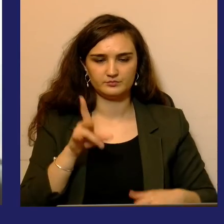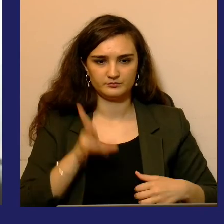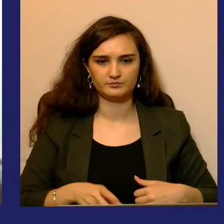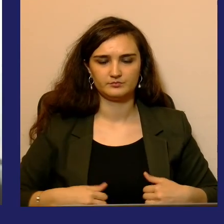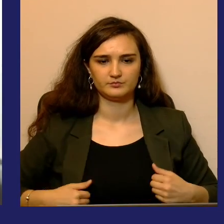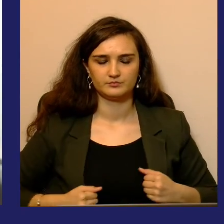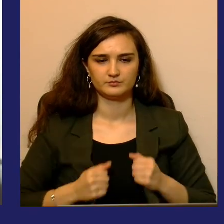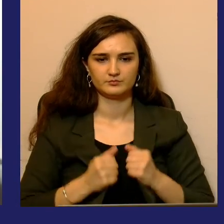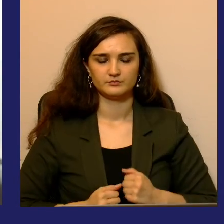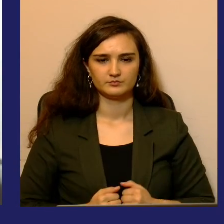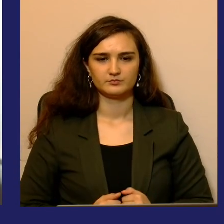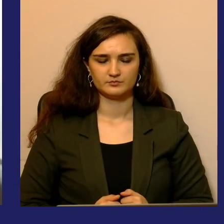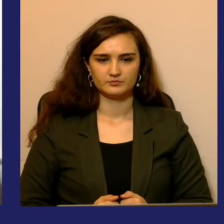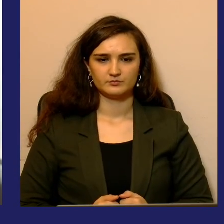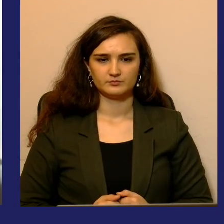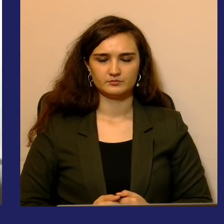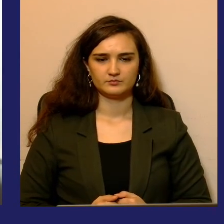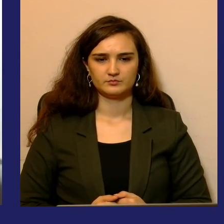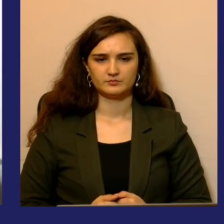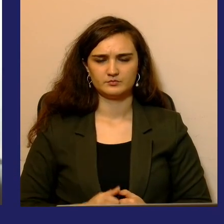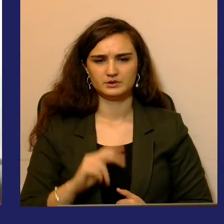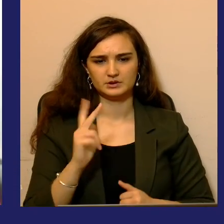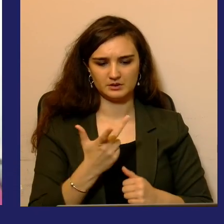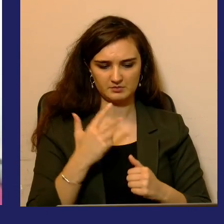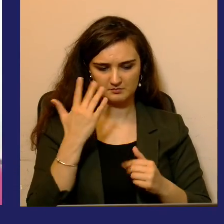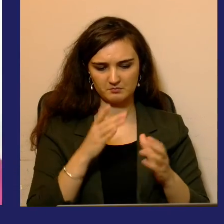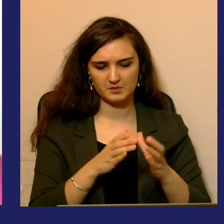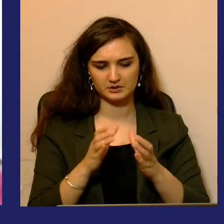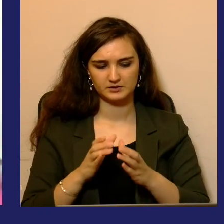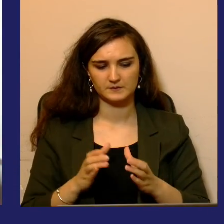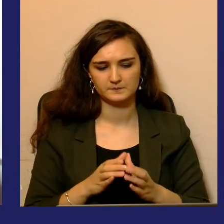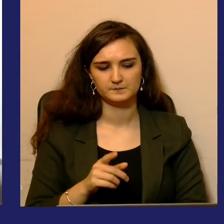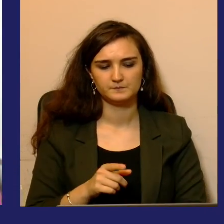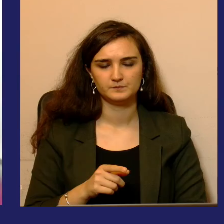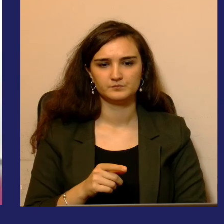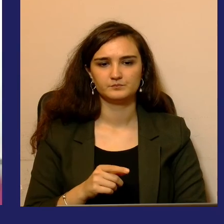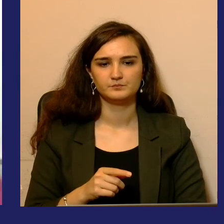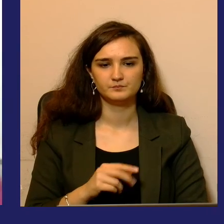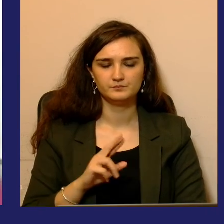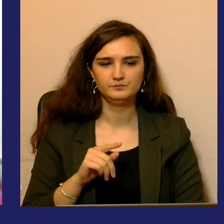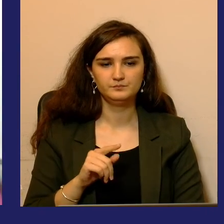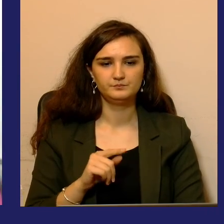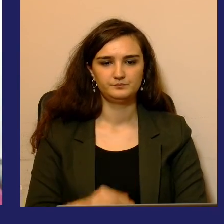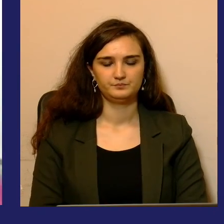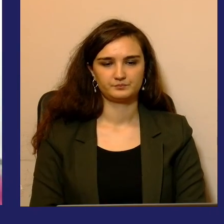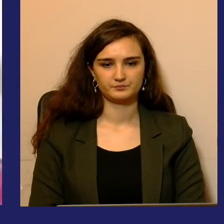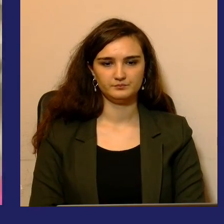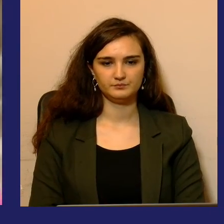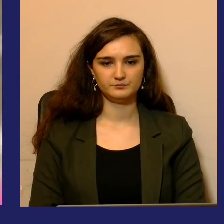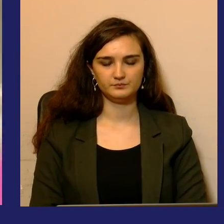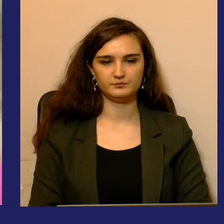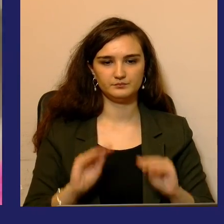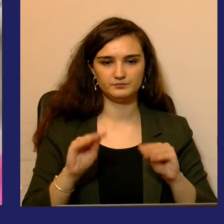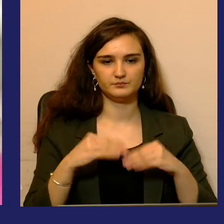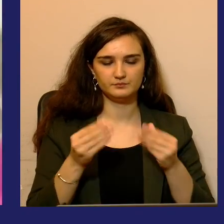which allowed Morena and the new president, well, not so new anymore, López Obrador, to win this enormous victory. Now,